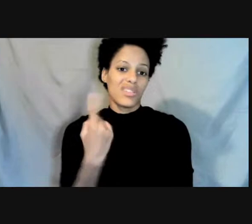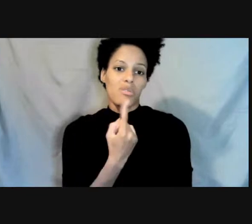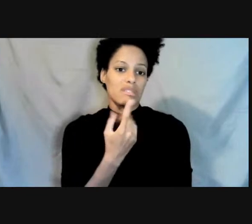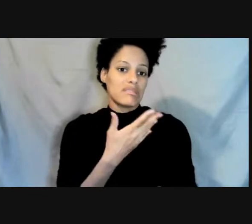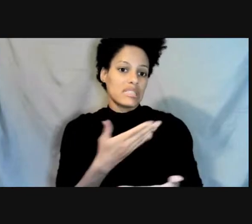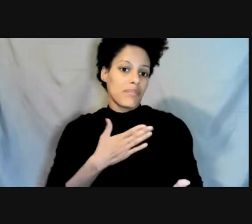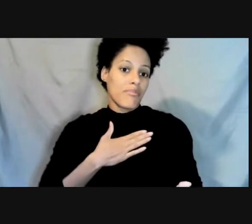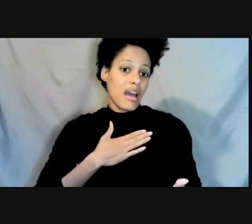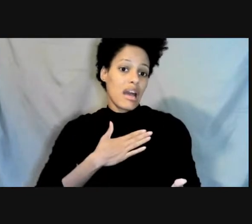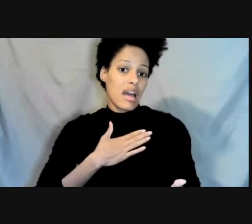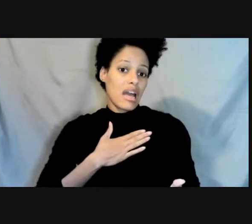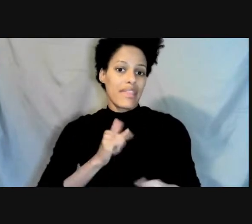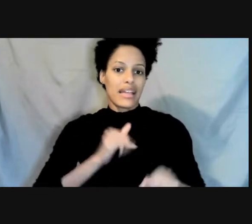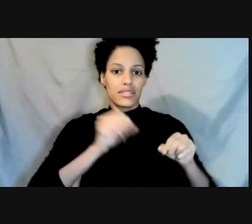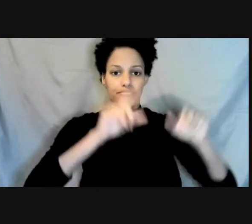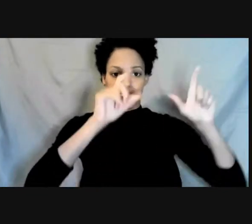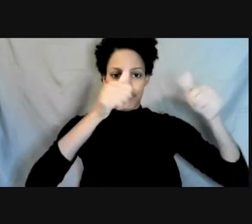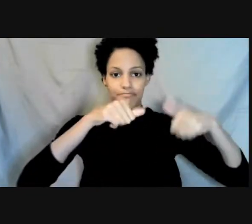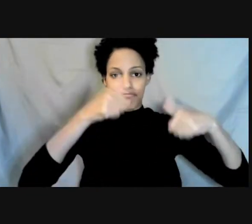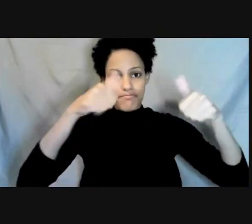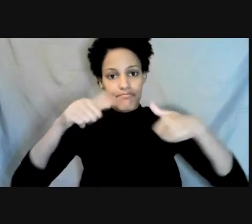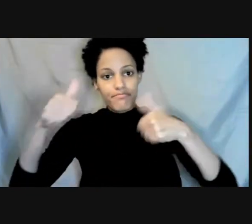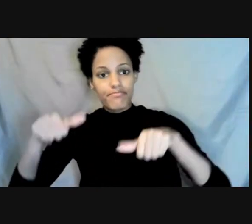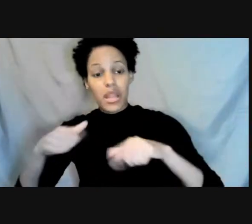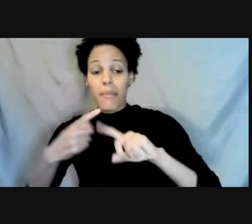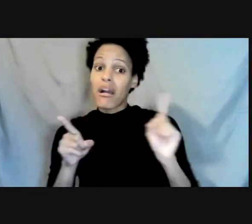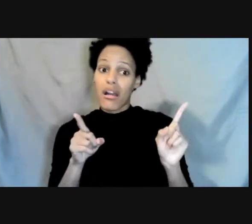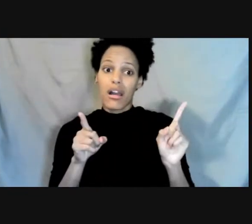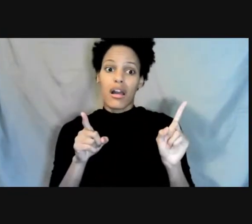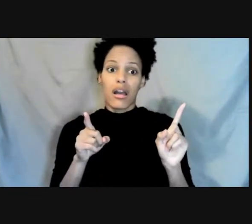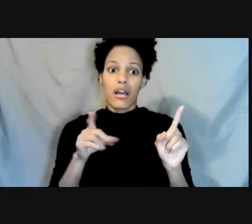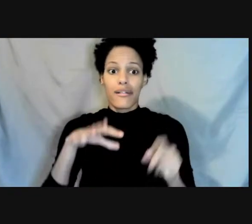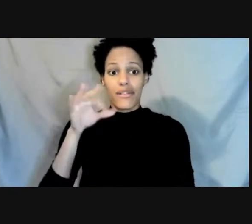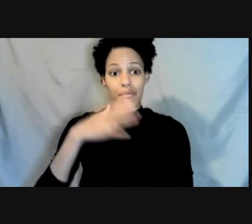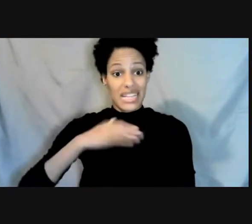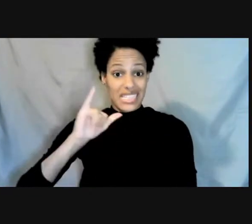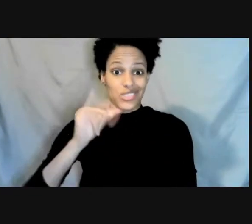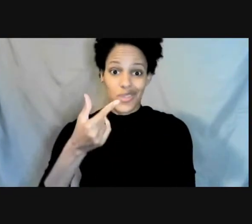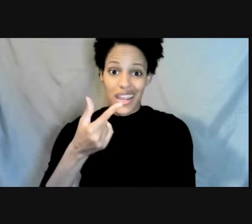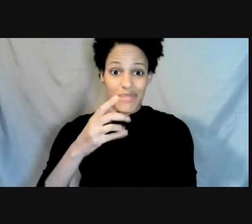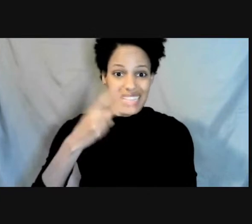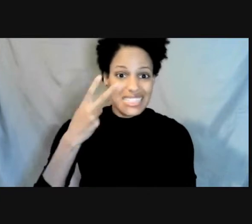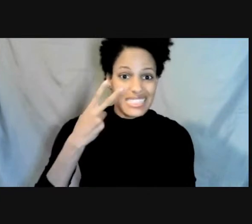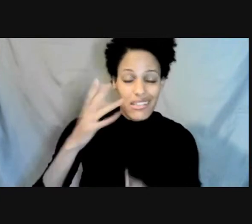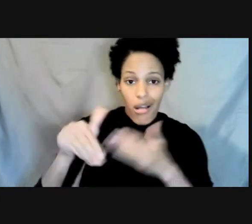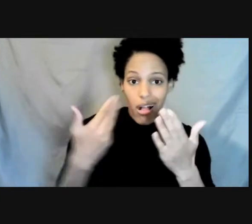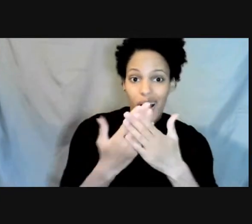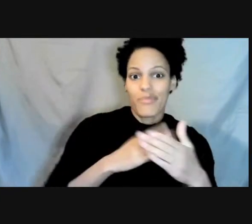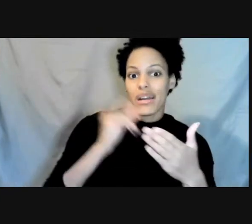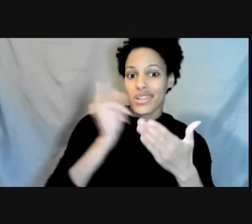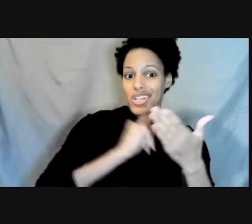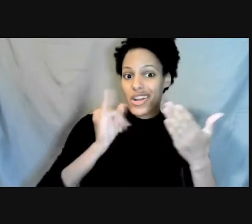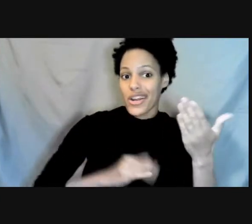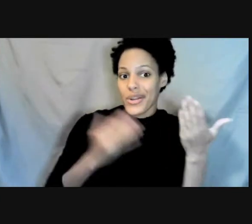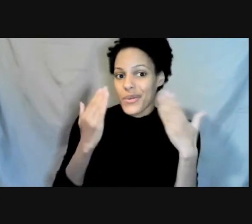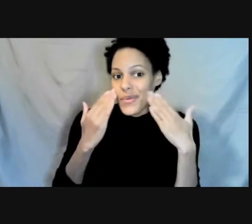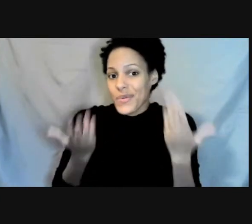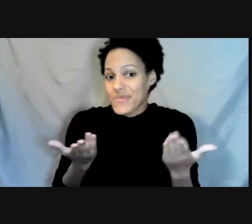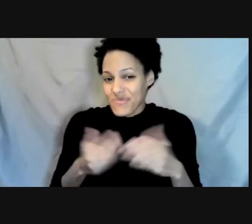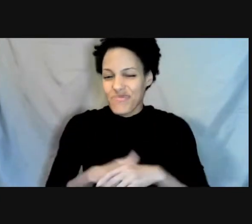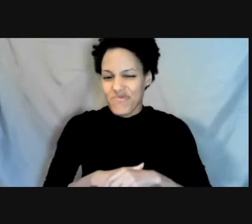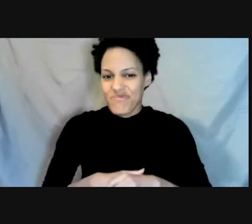hanging up. But if you can go to my Instagram page and see all my stuff though, if you're Cricket did it.